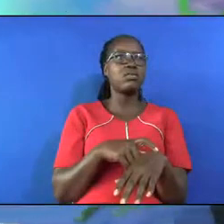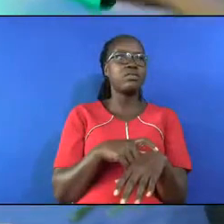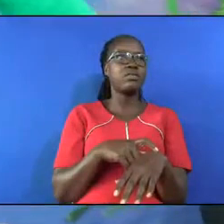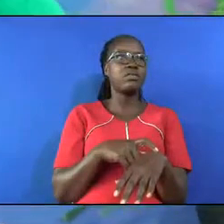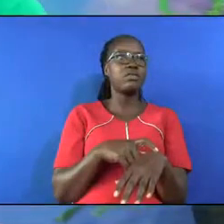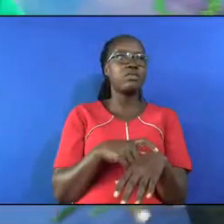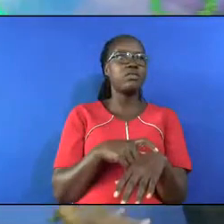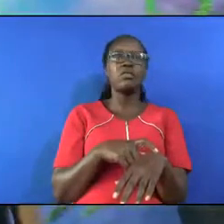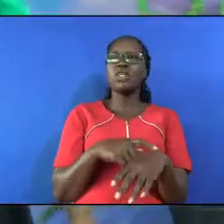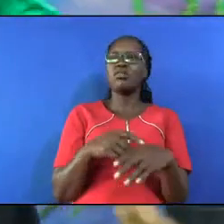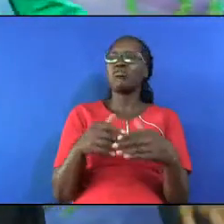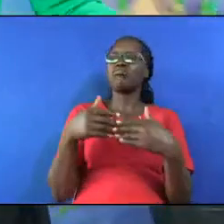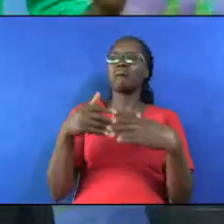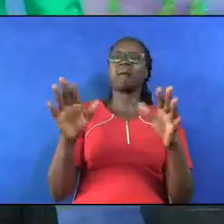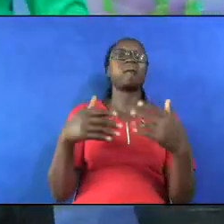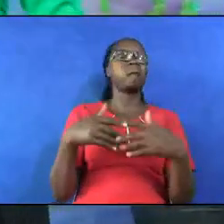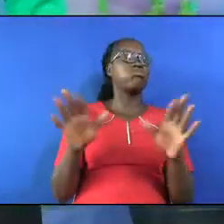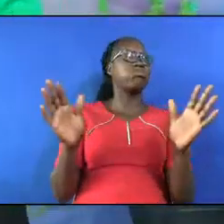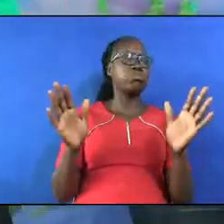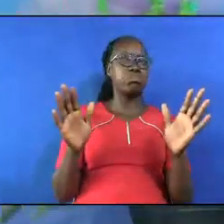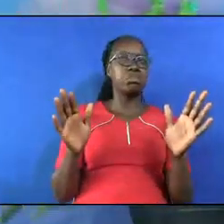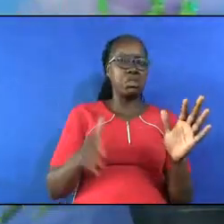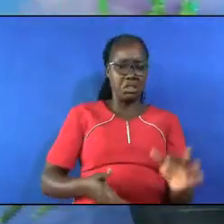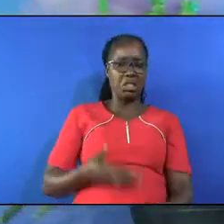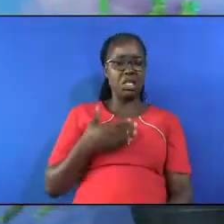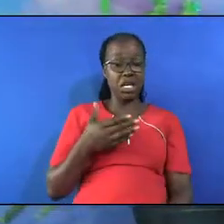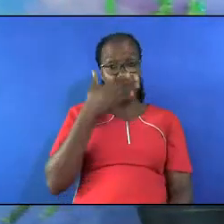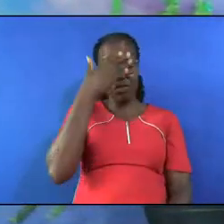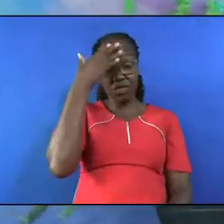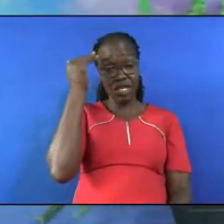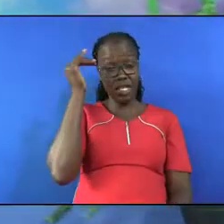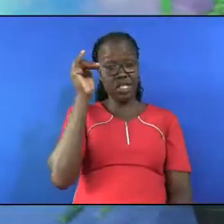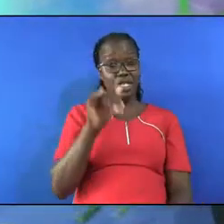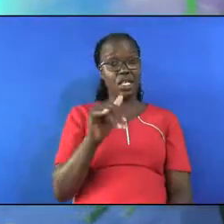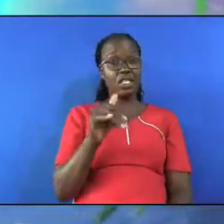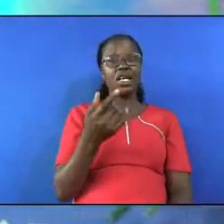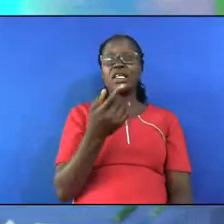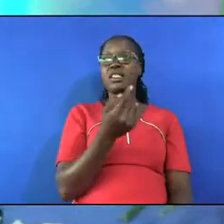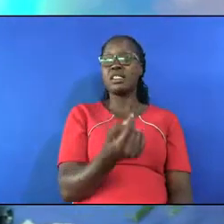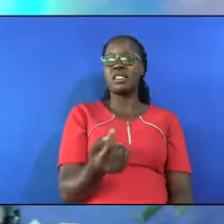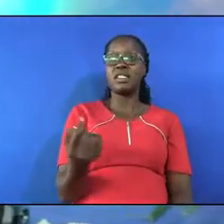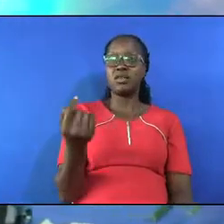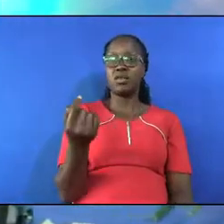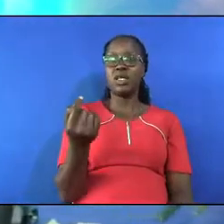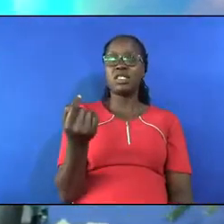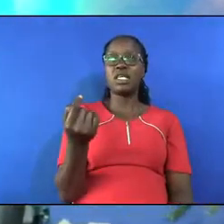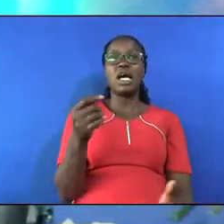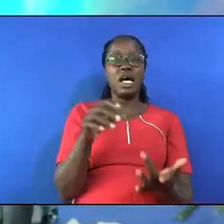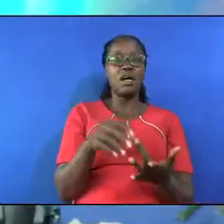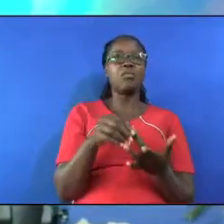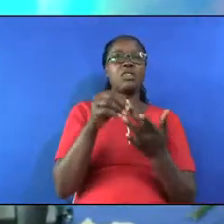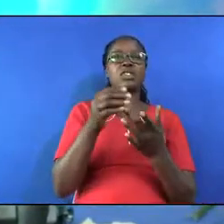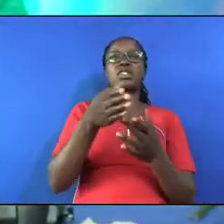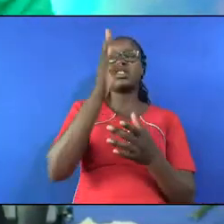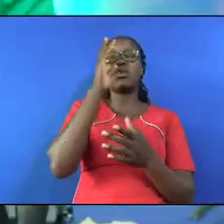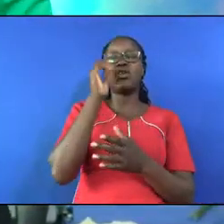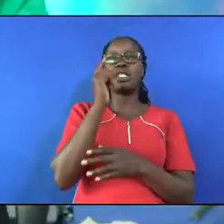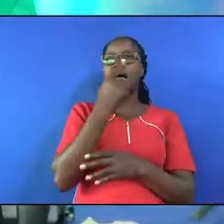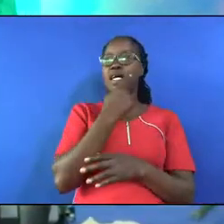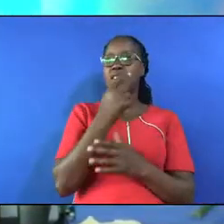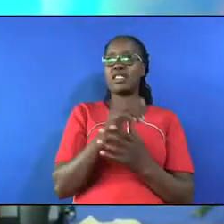We dismiss them away in our anger and forget that these little ones are precious in God's